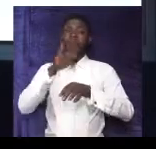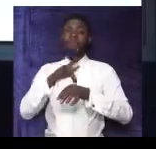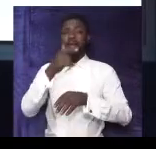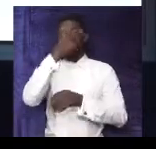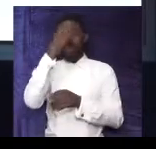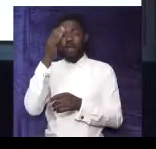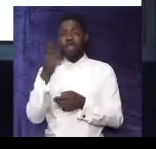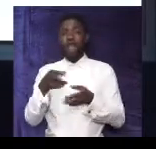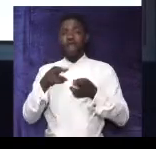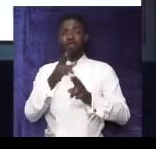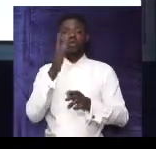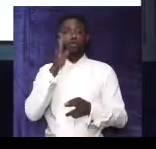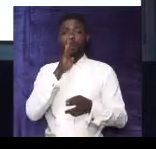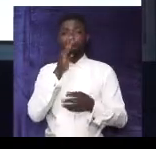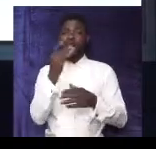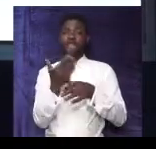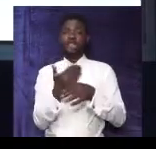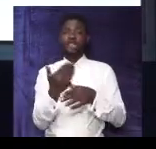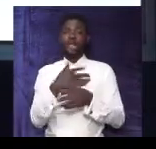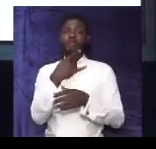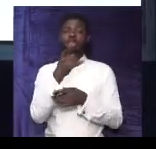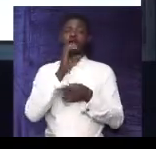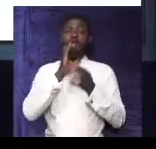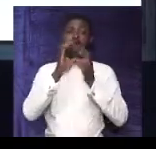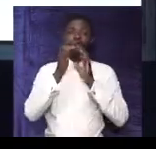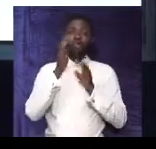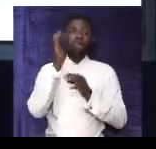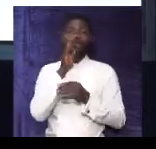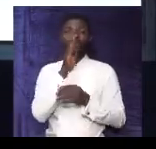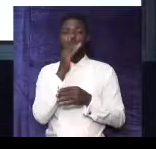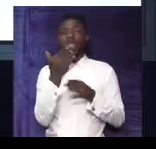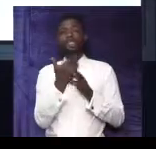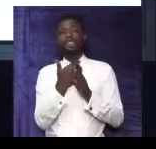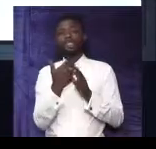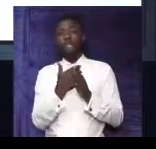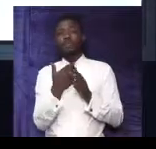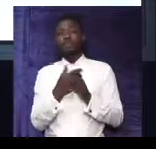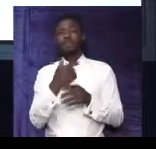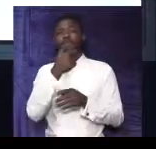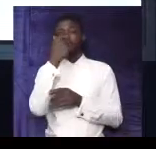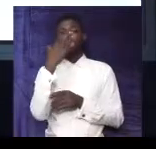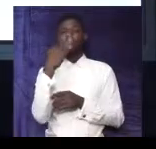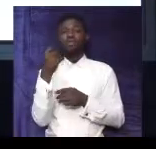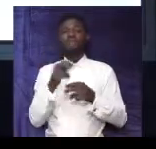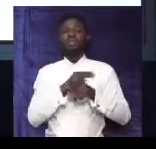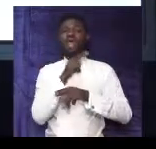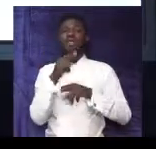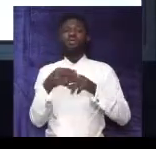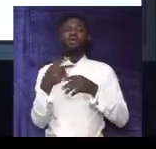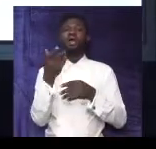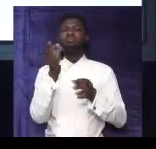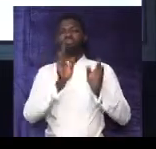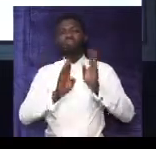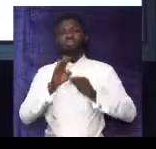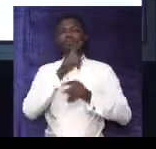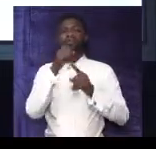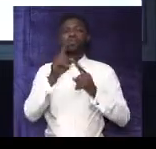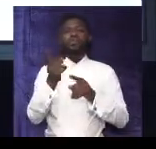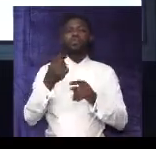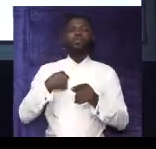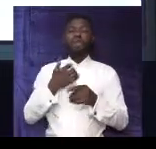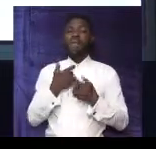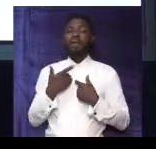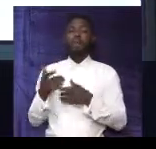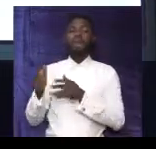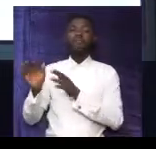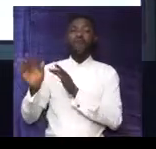will be affected because the road will be disturbed. The communication will be disrupted because of natural disaster. Where we have flood, where we